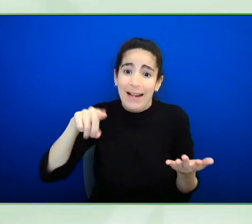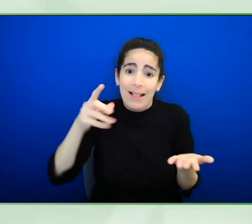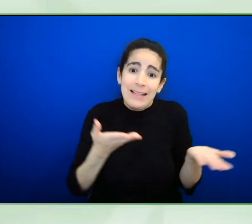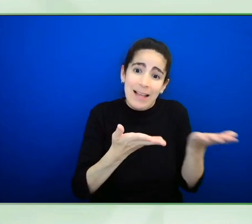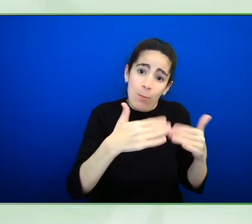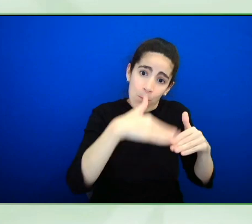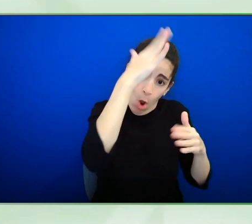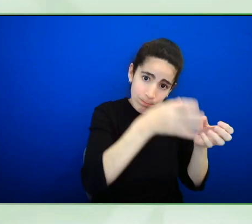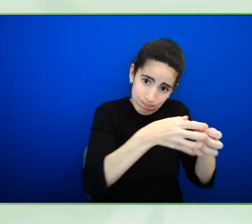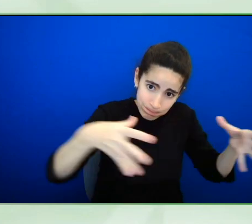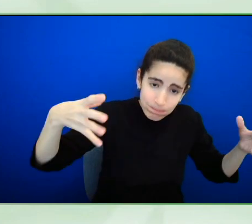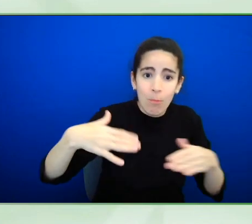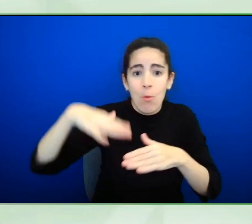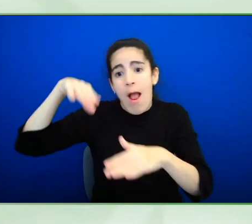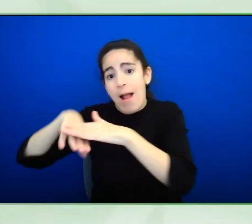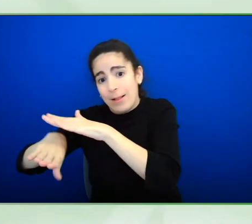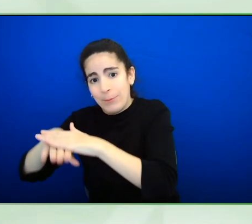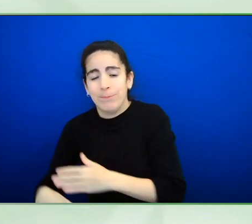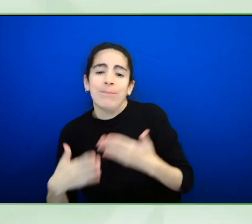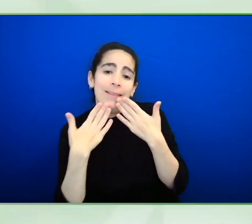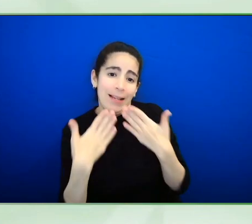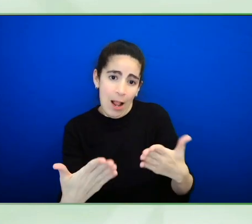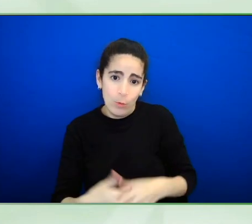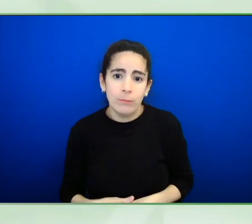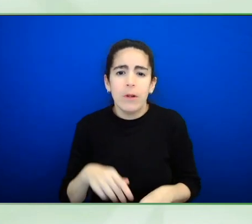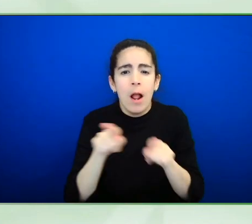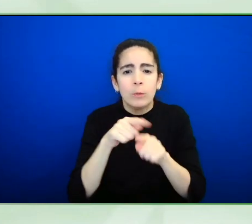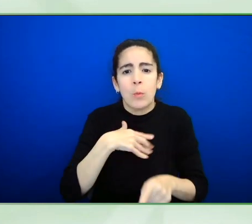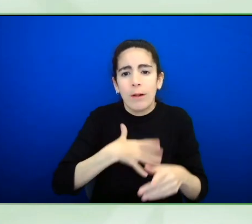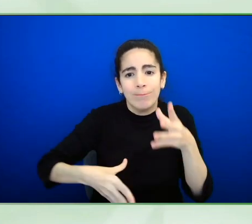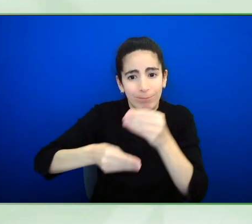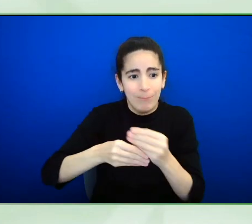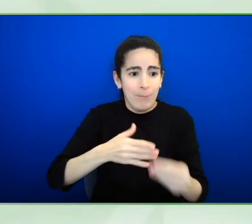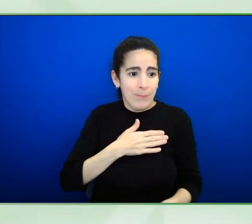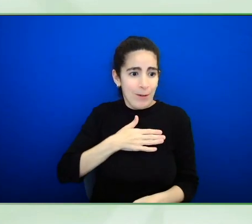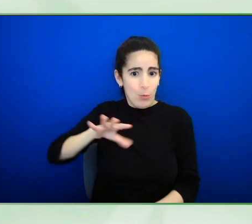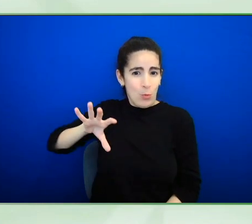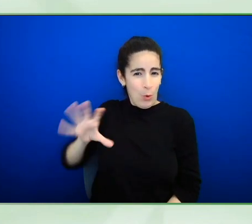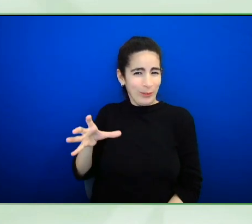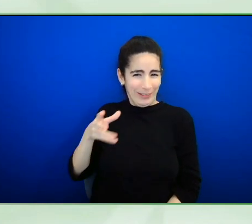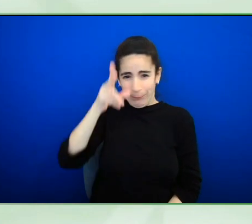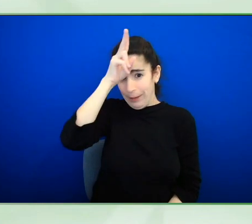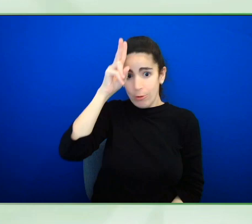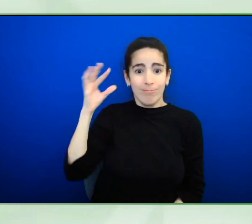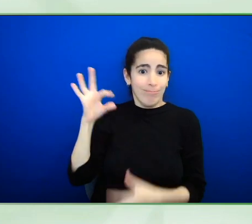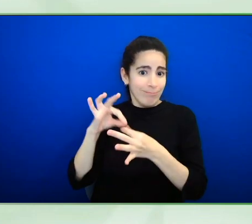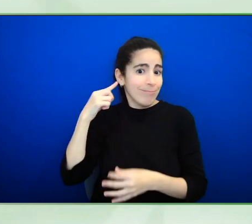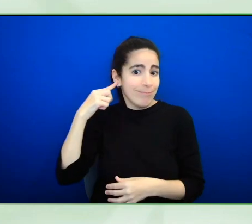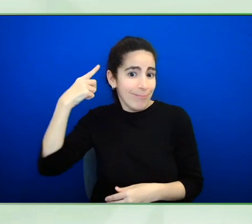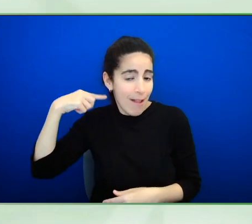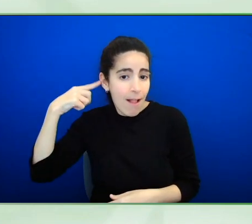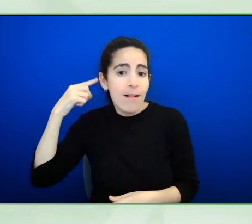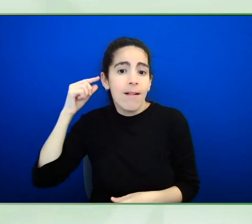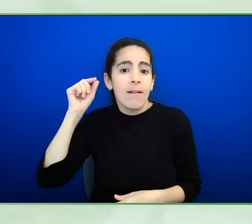these ideas or these strategies for the government, how we can make this sustainable and scalable with them. So yes, we're pretty sure